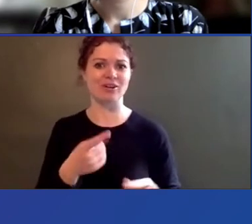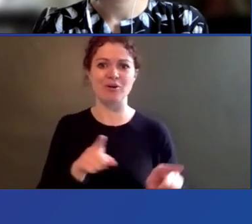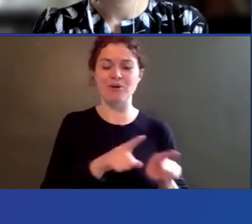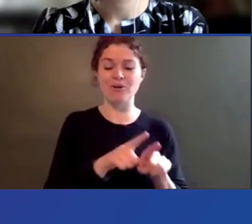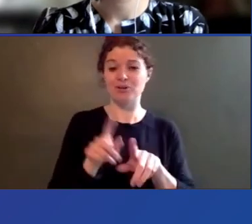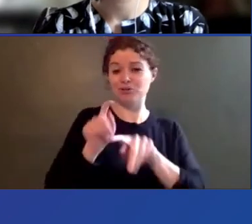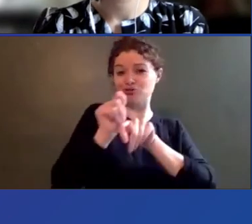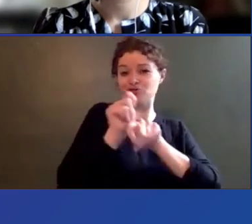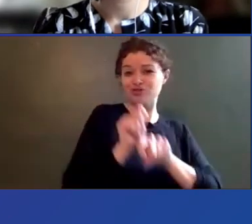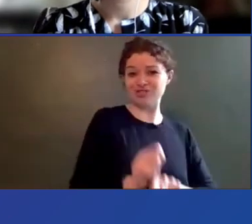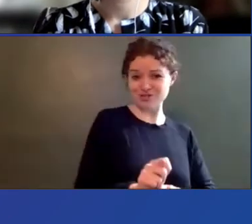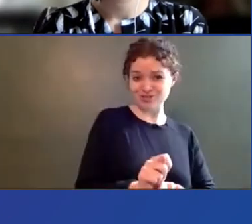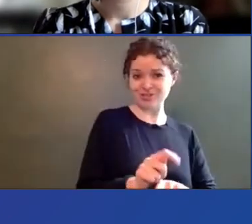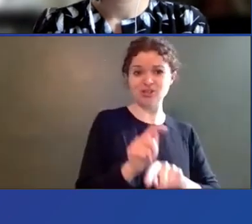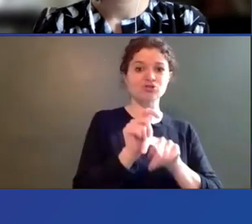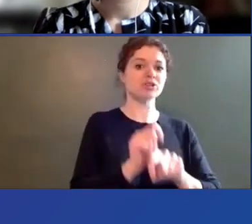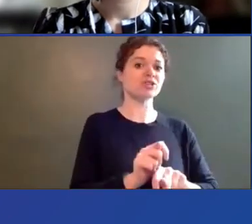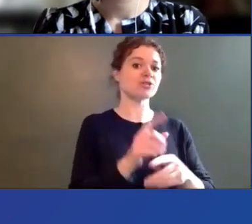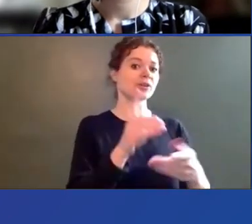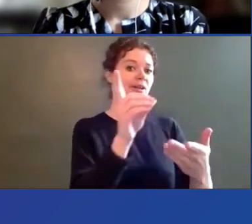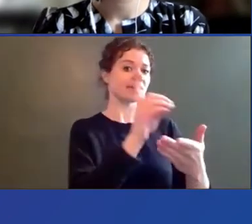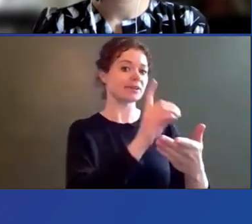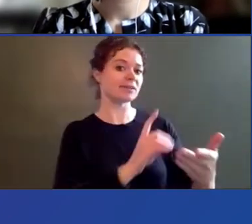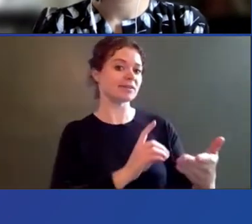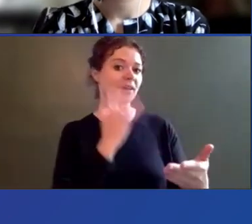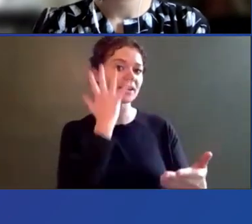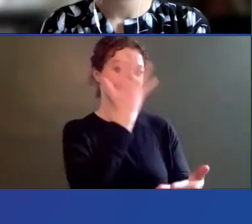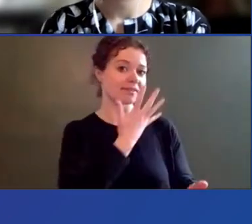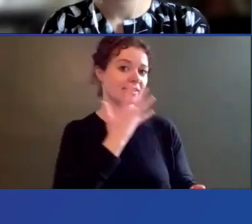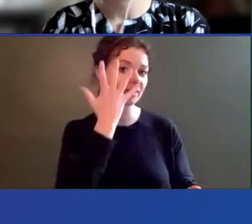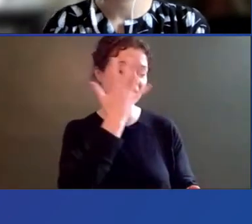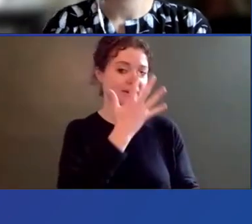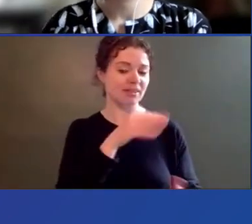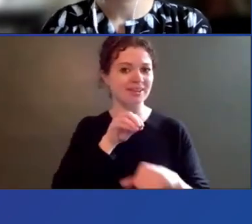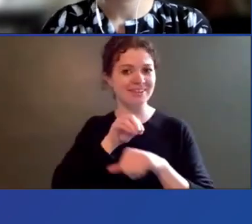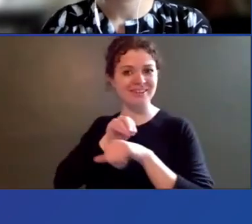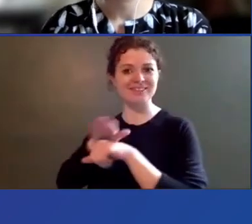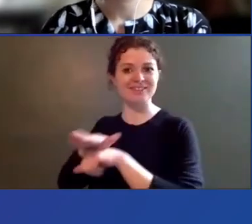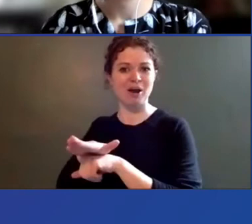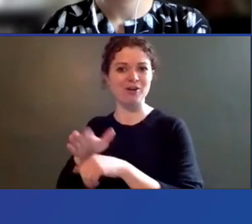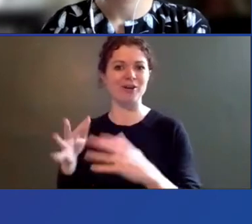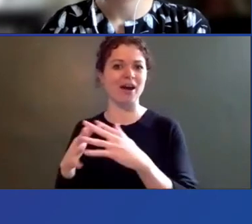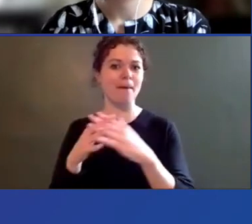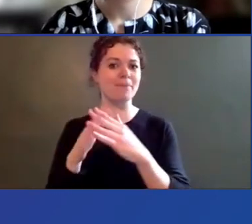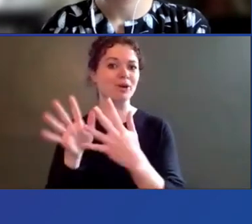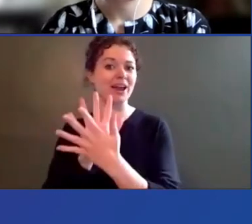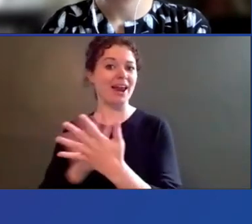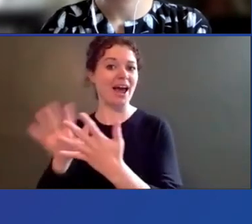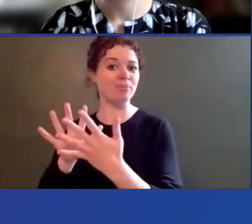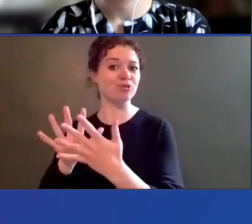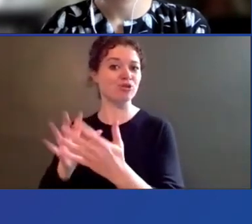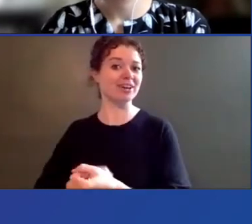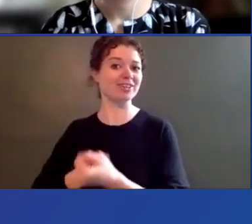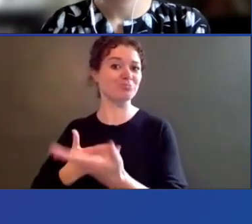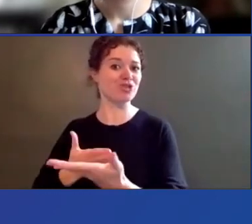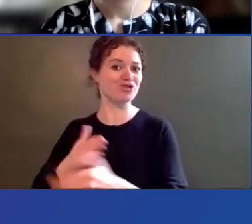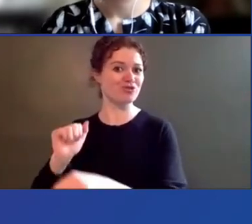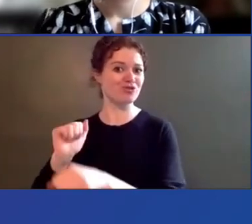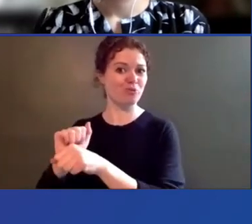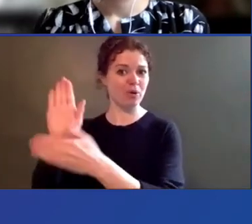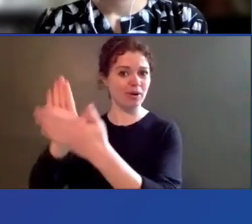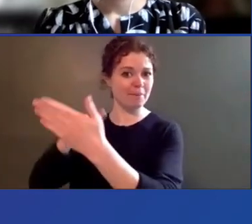the traditional design aesthetic, and which inspired American abstract expressionism, I might add. And then we have